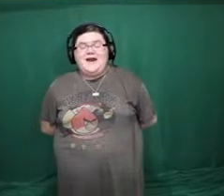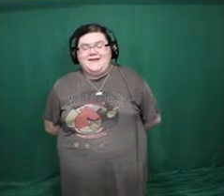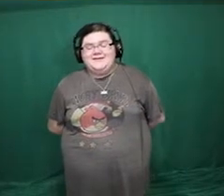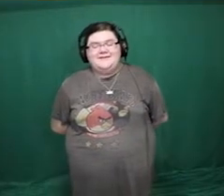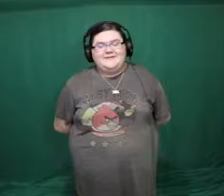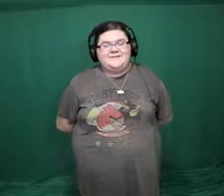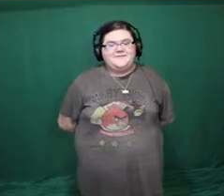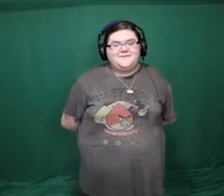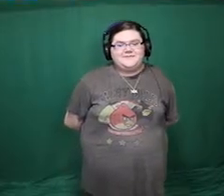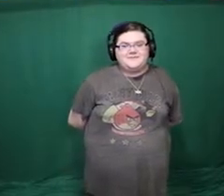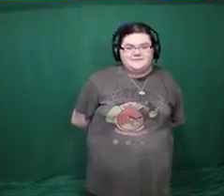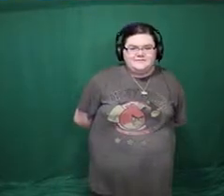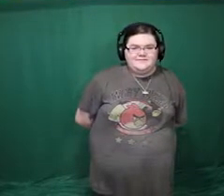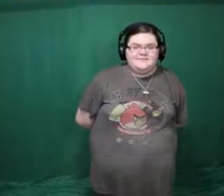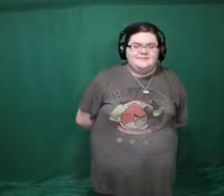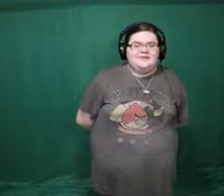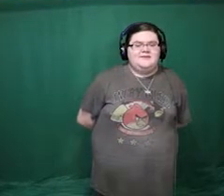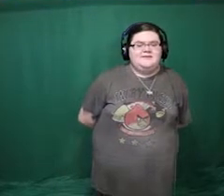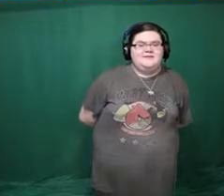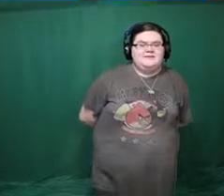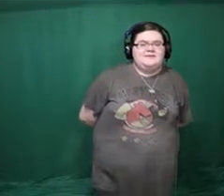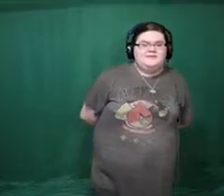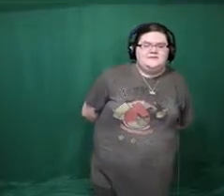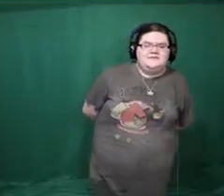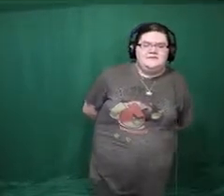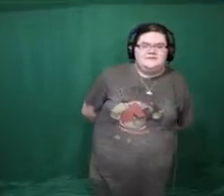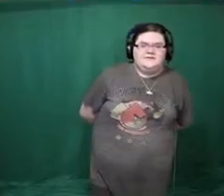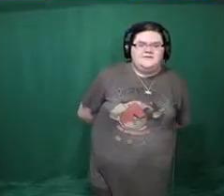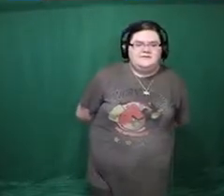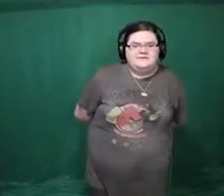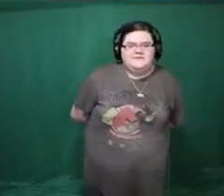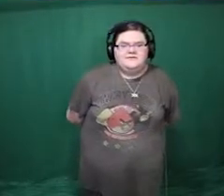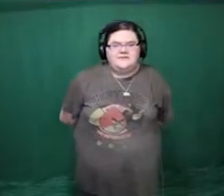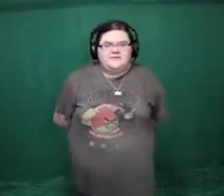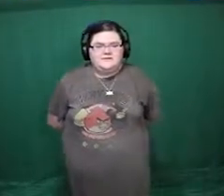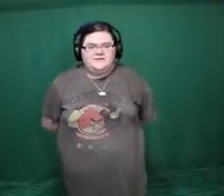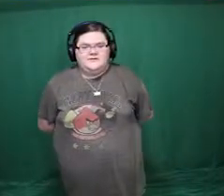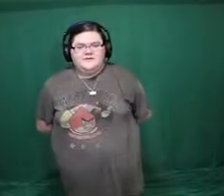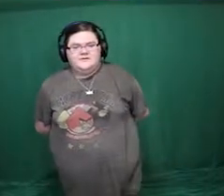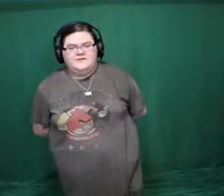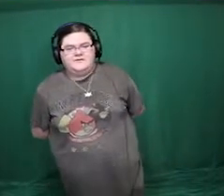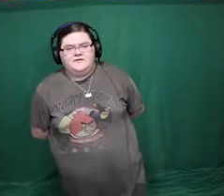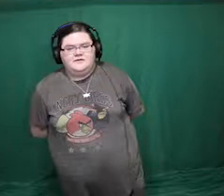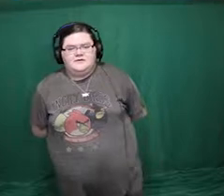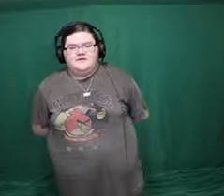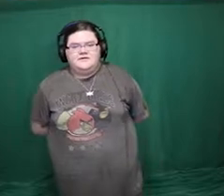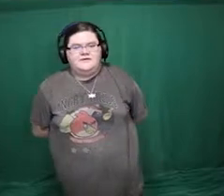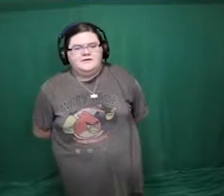It's gonna be bad. 15. Okay. Oh,